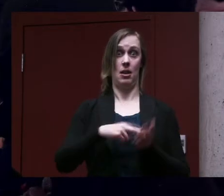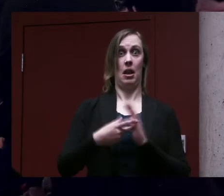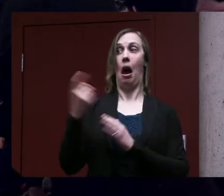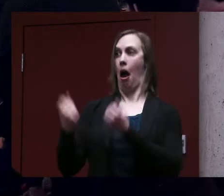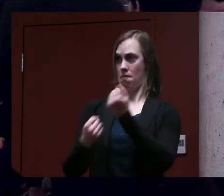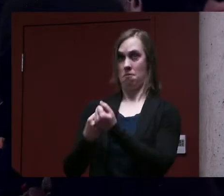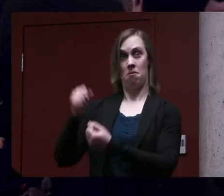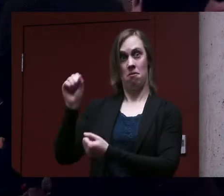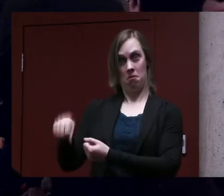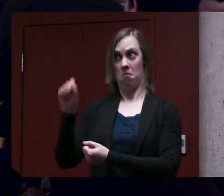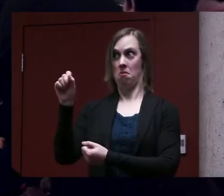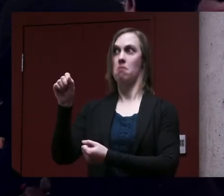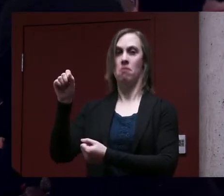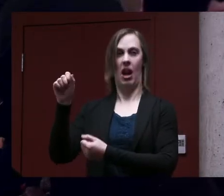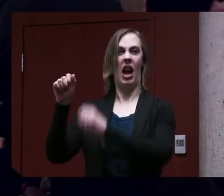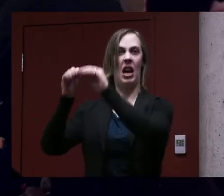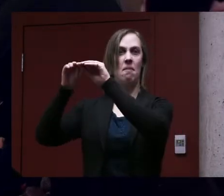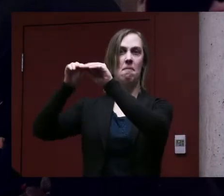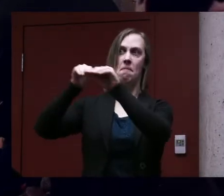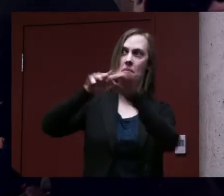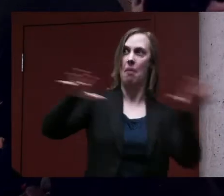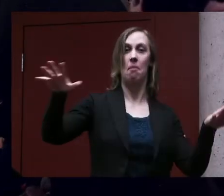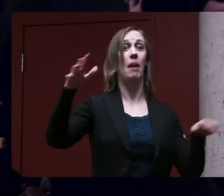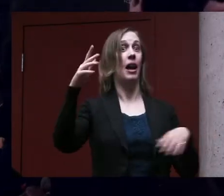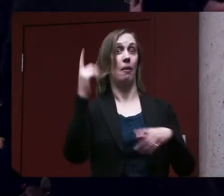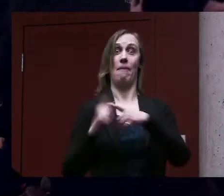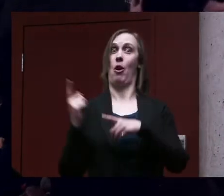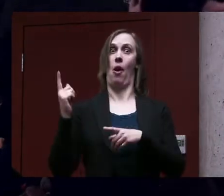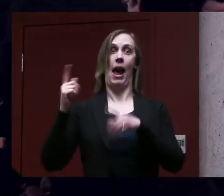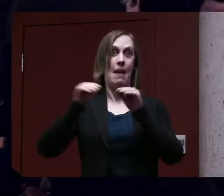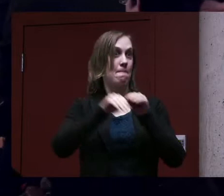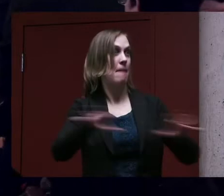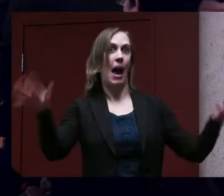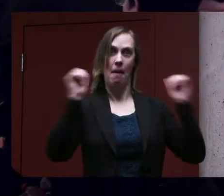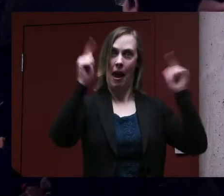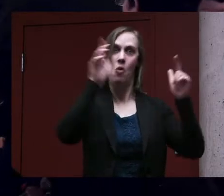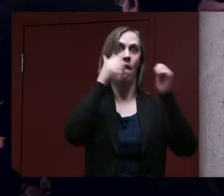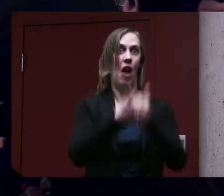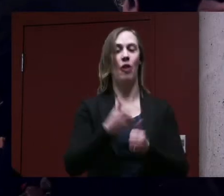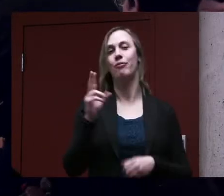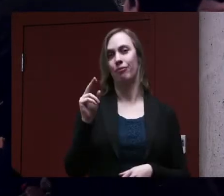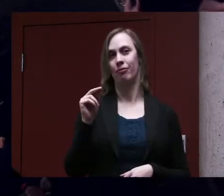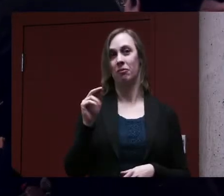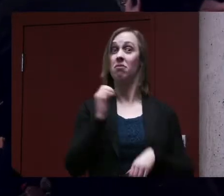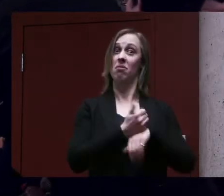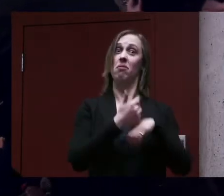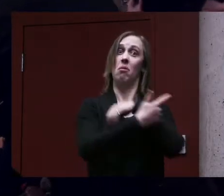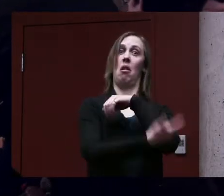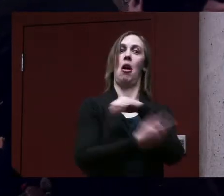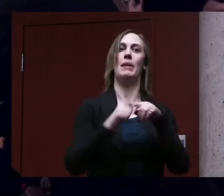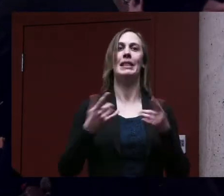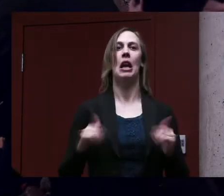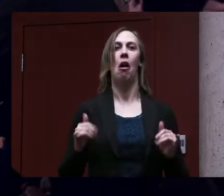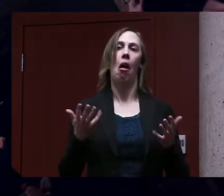immediately enforceable in Nova Scotia, even though we say it is the law. And so there is Article 19, which really spells